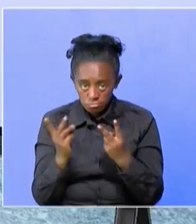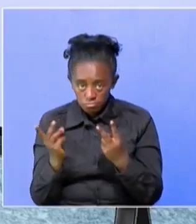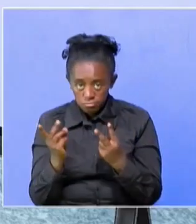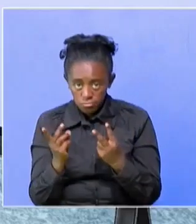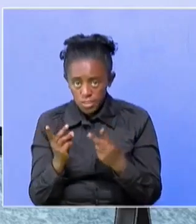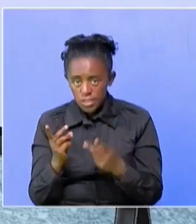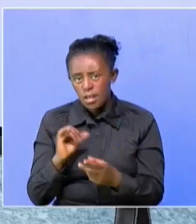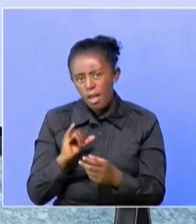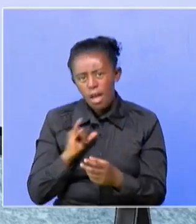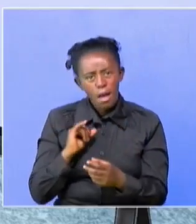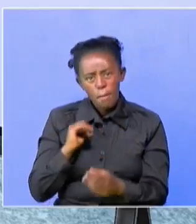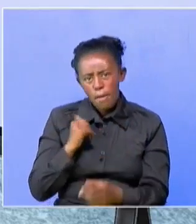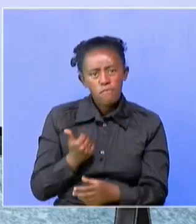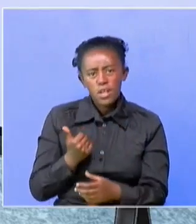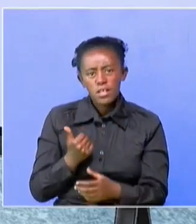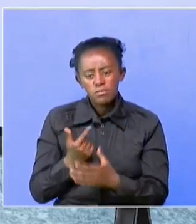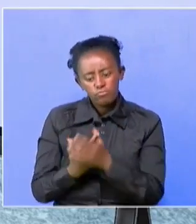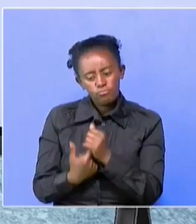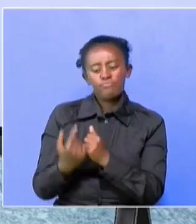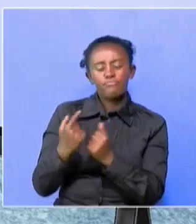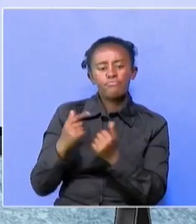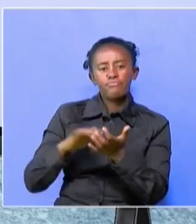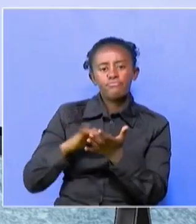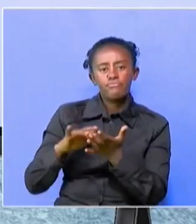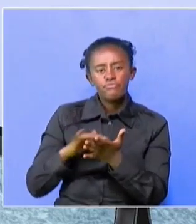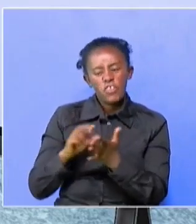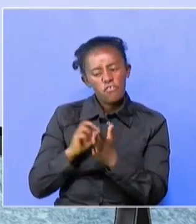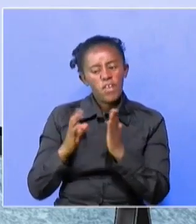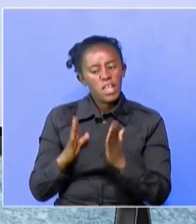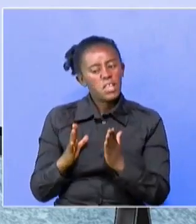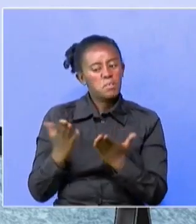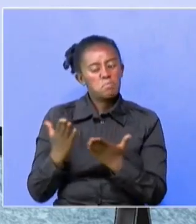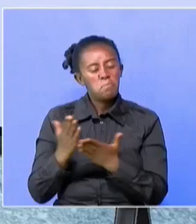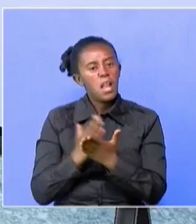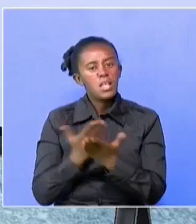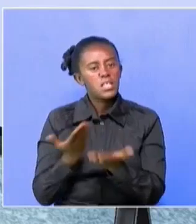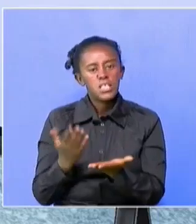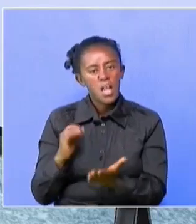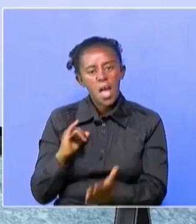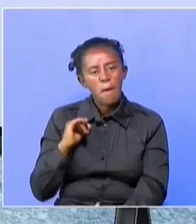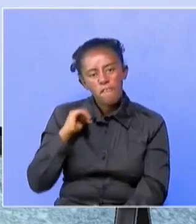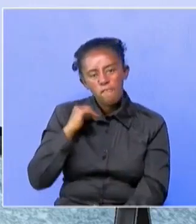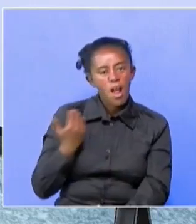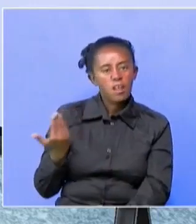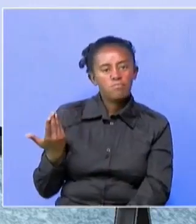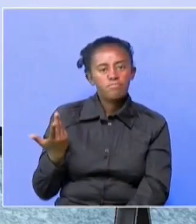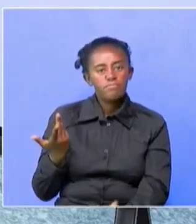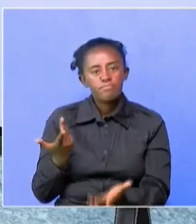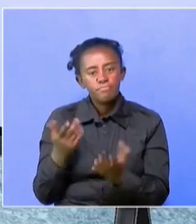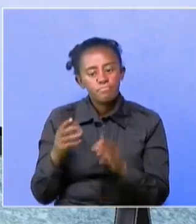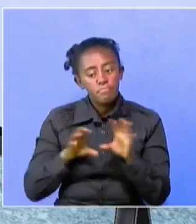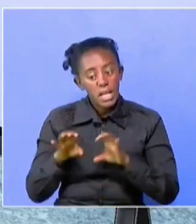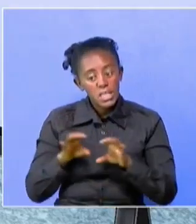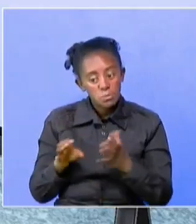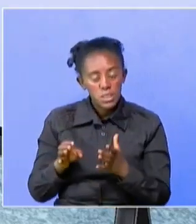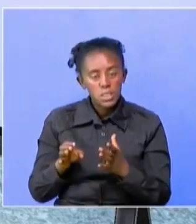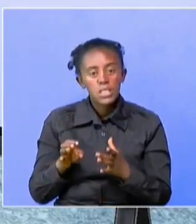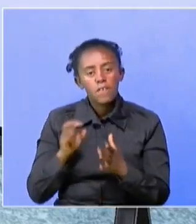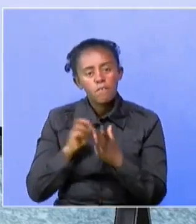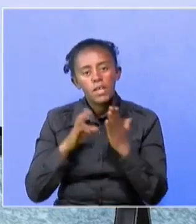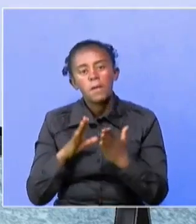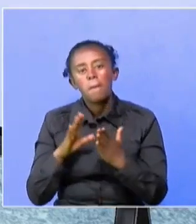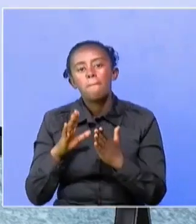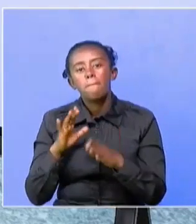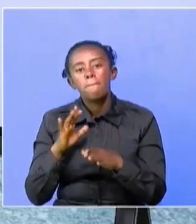I'm afraid studying alone makes me effective in my lesson. See, I'm afraid studying alone makes me effective in my